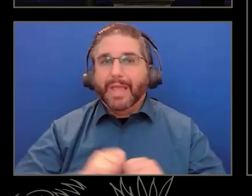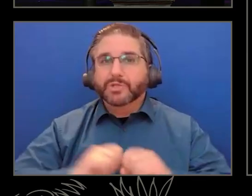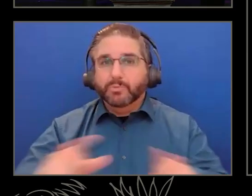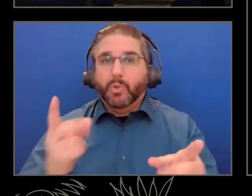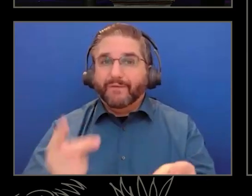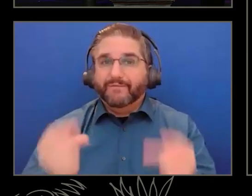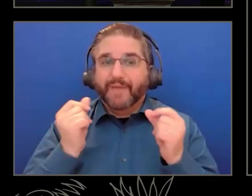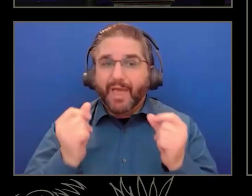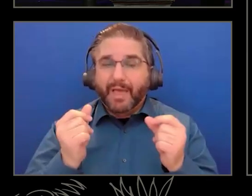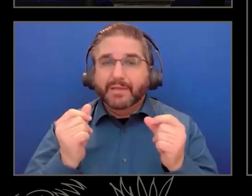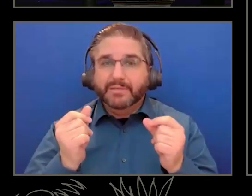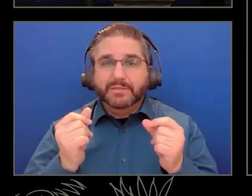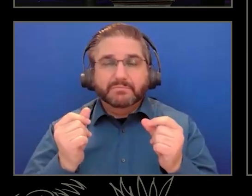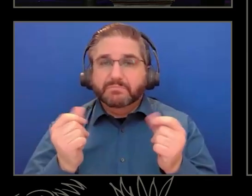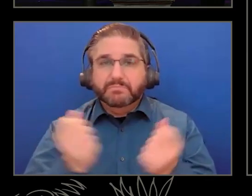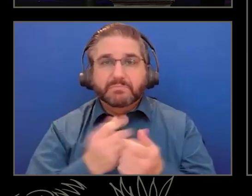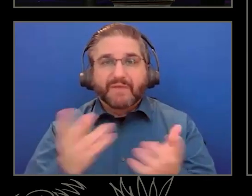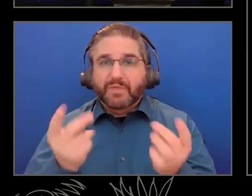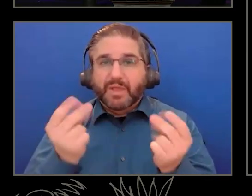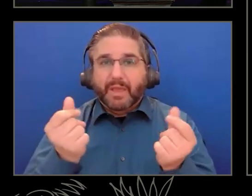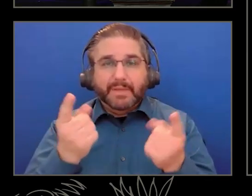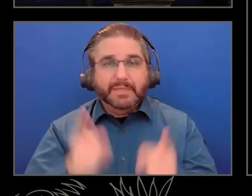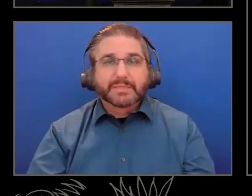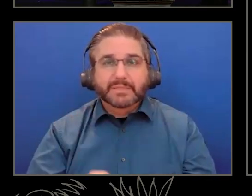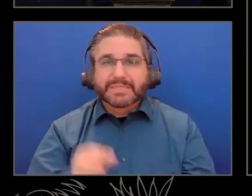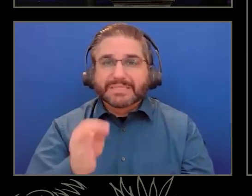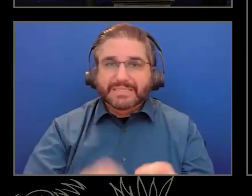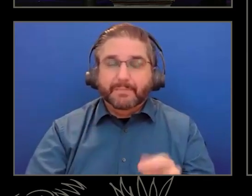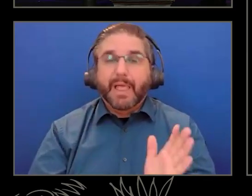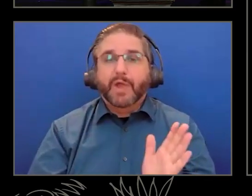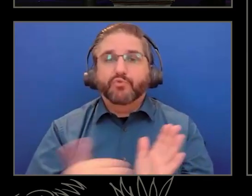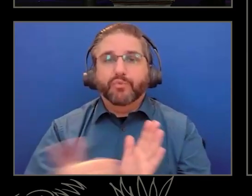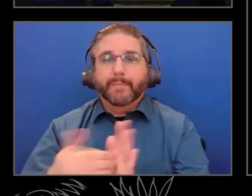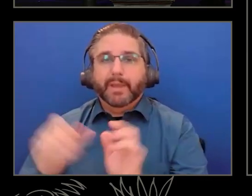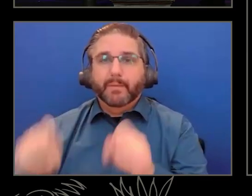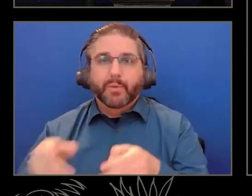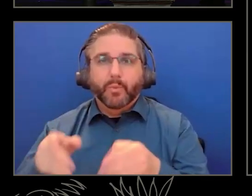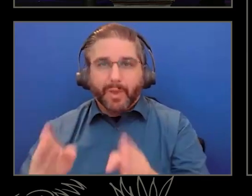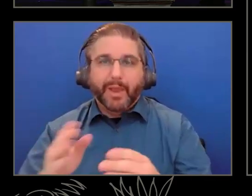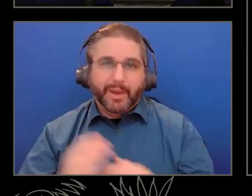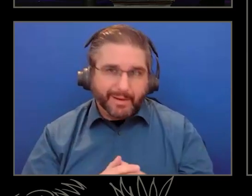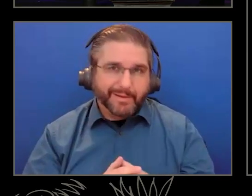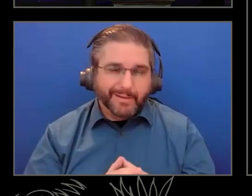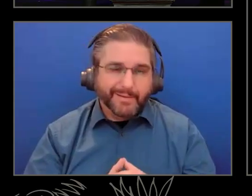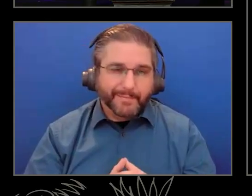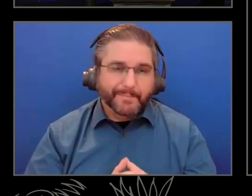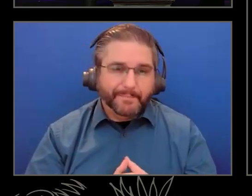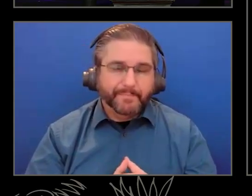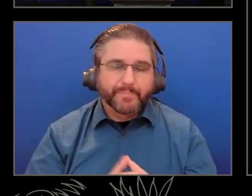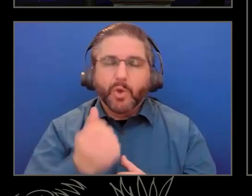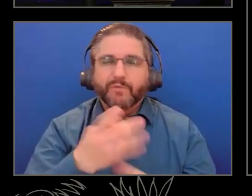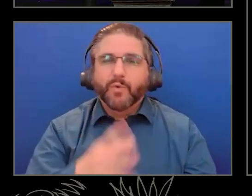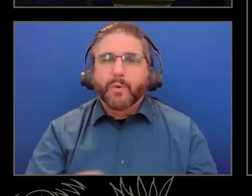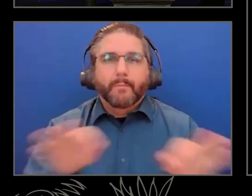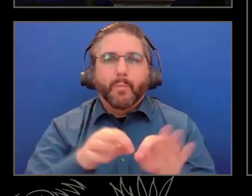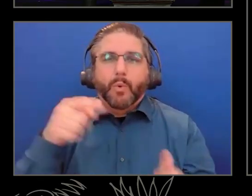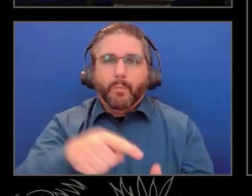down, all in simple and repeatable way. So, a few takeaways.